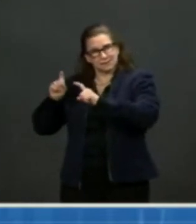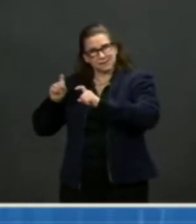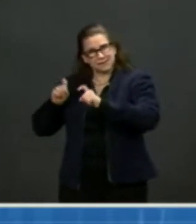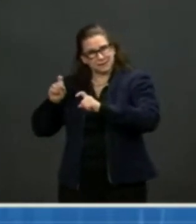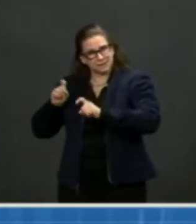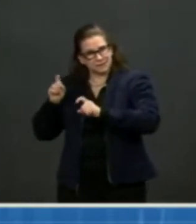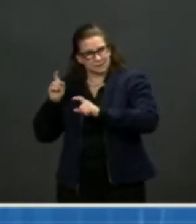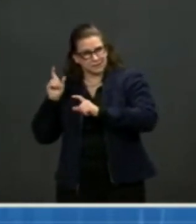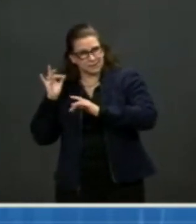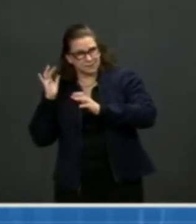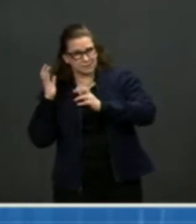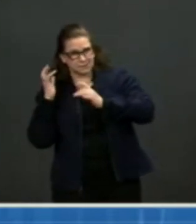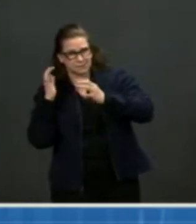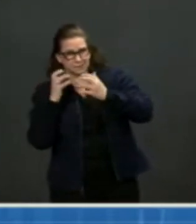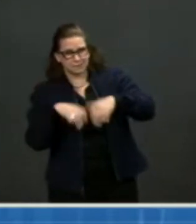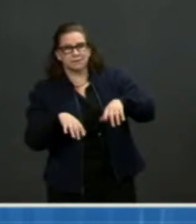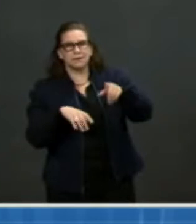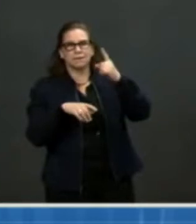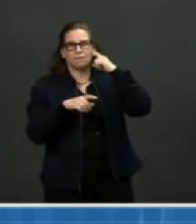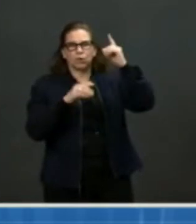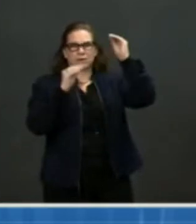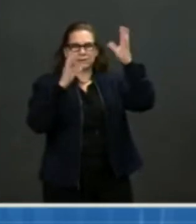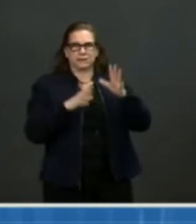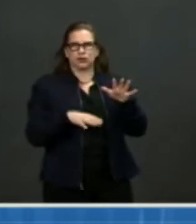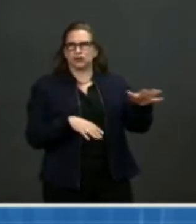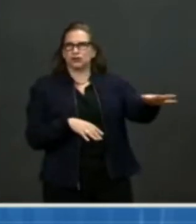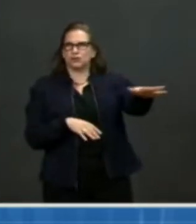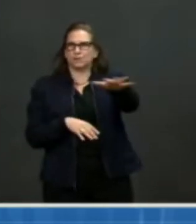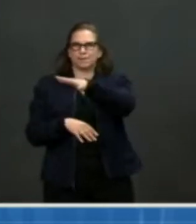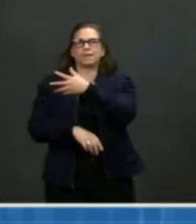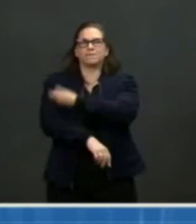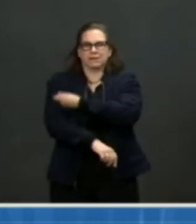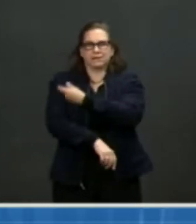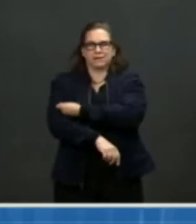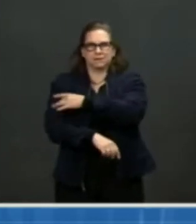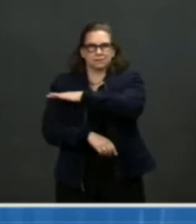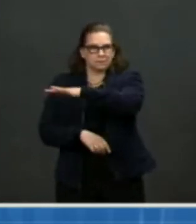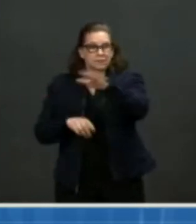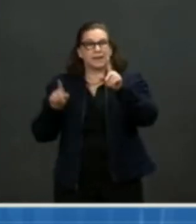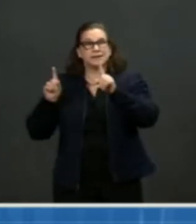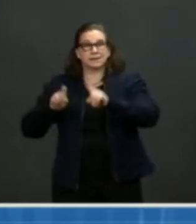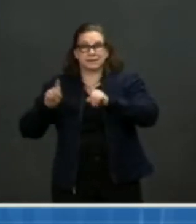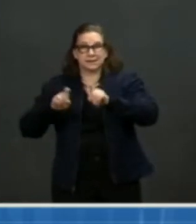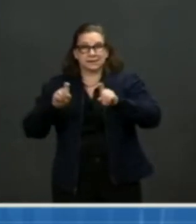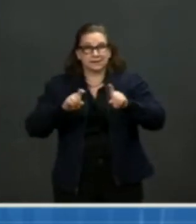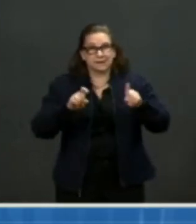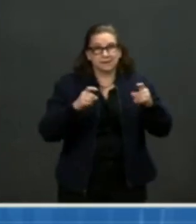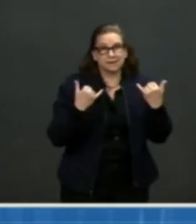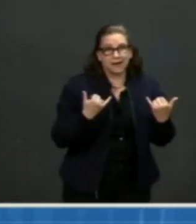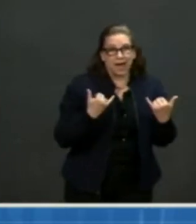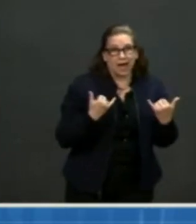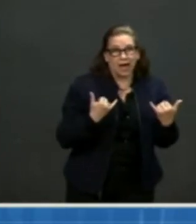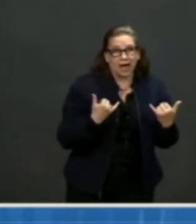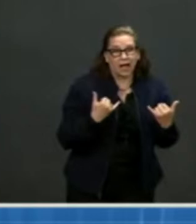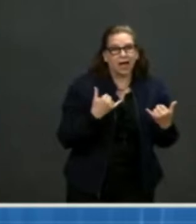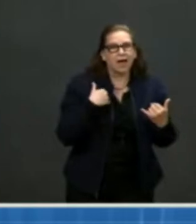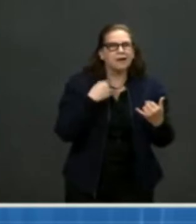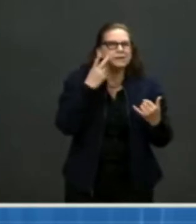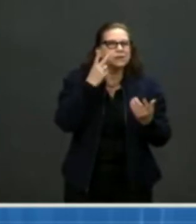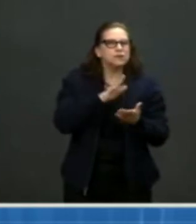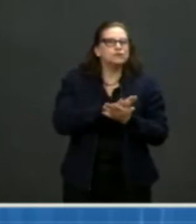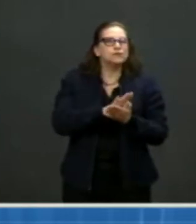$10 billion committed to testing so far, schools have enough resources to properly test their students and staff.